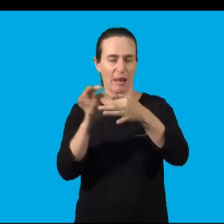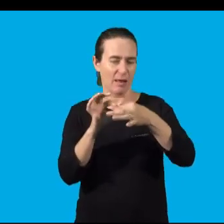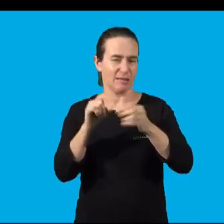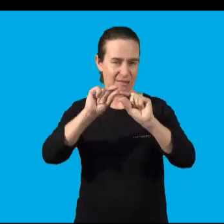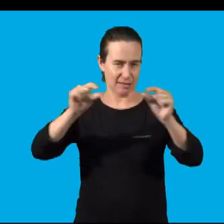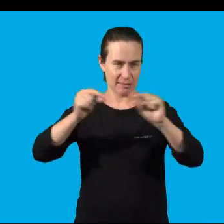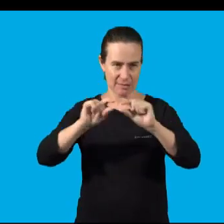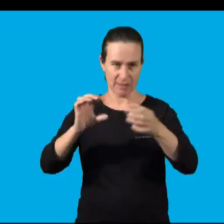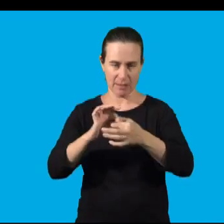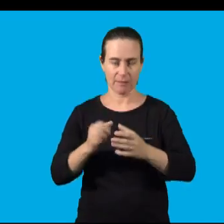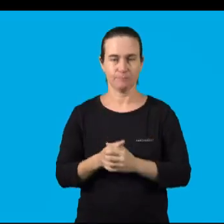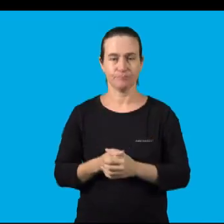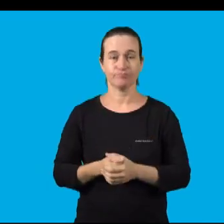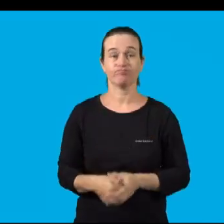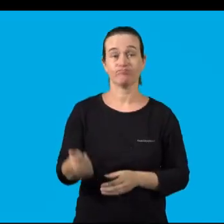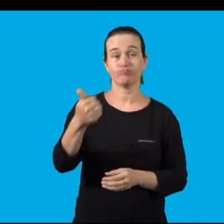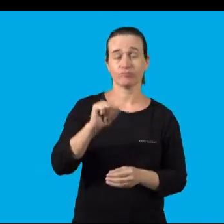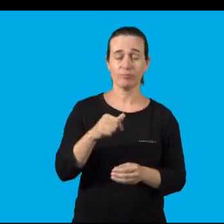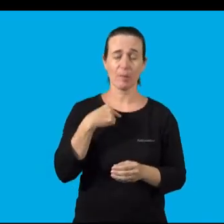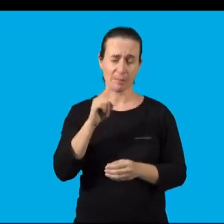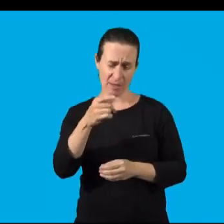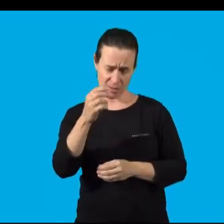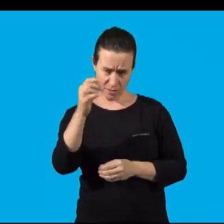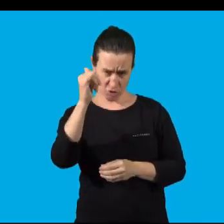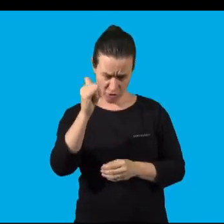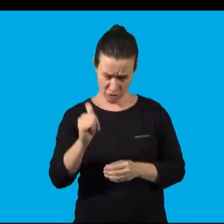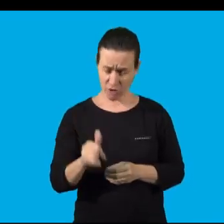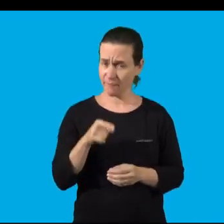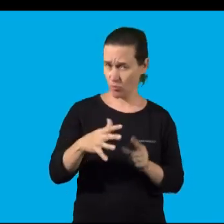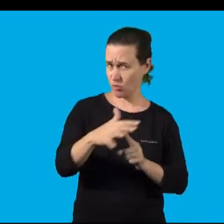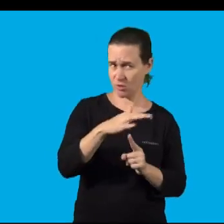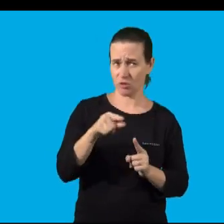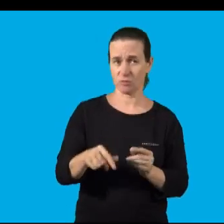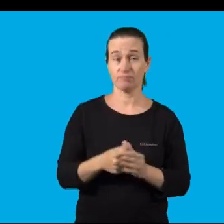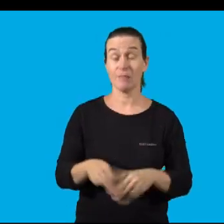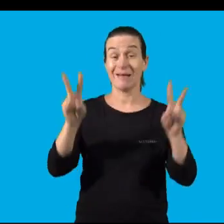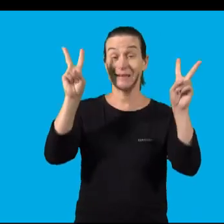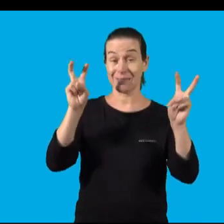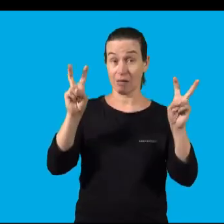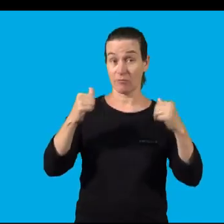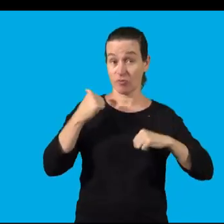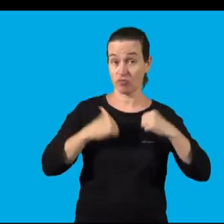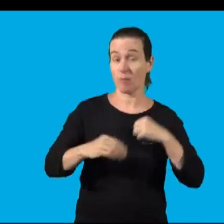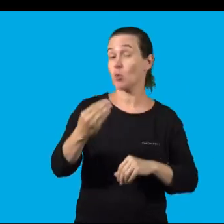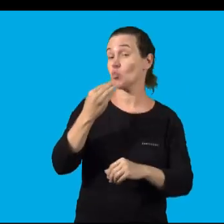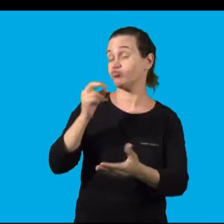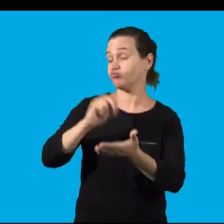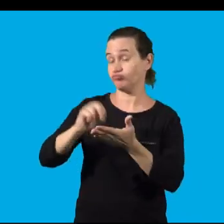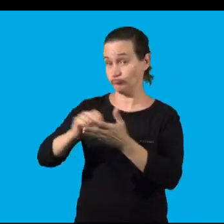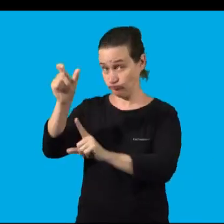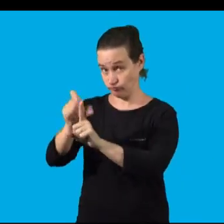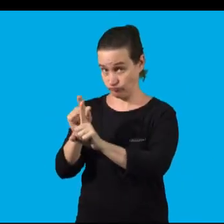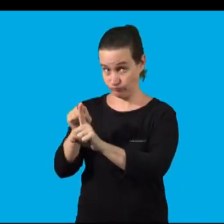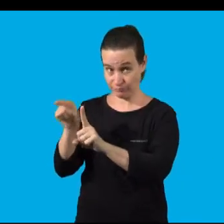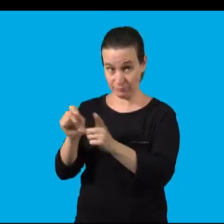sentences. The contextual checklist. The title of the play and the name of the playwright must be